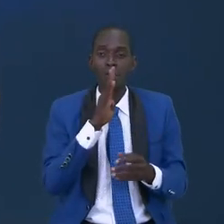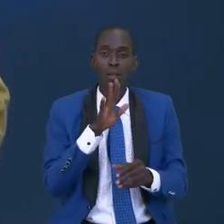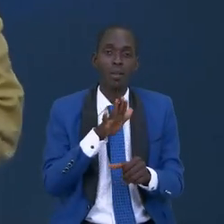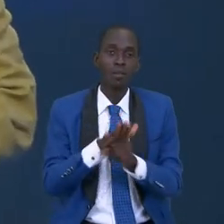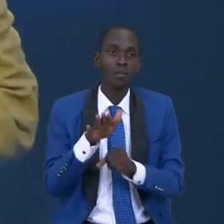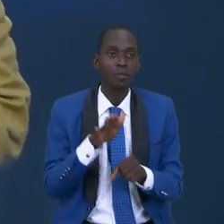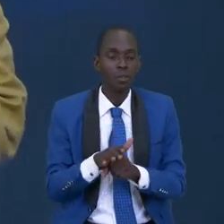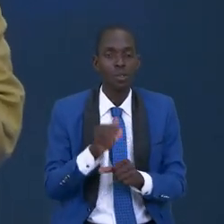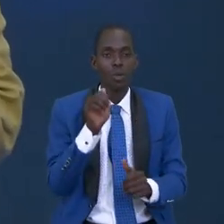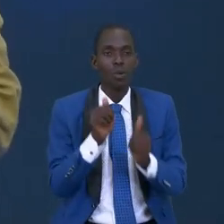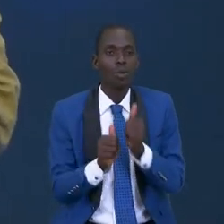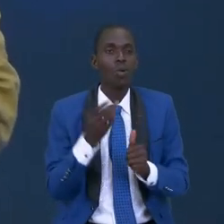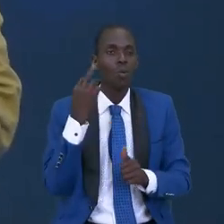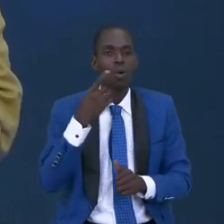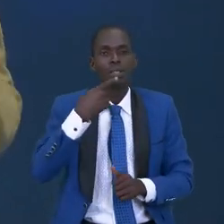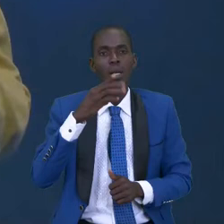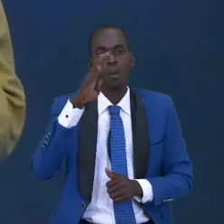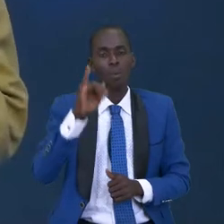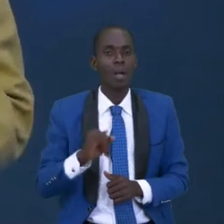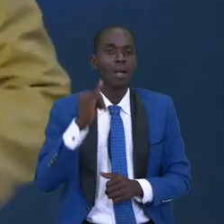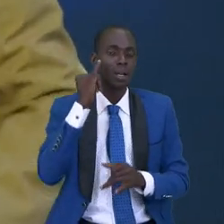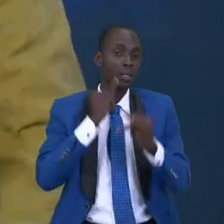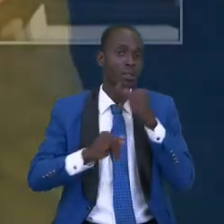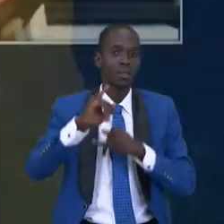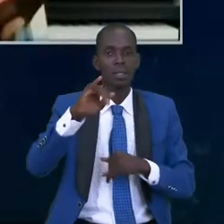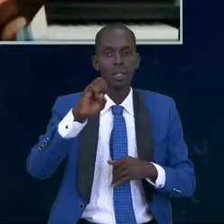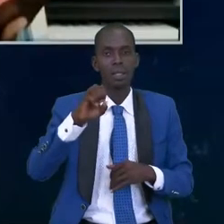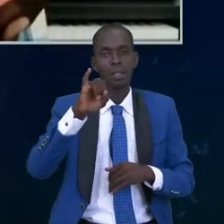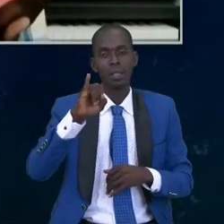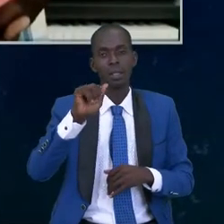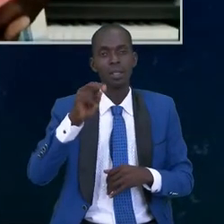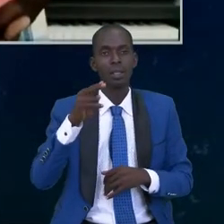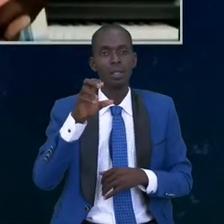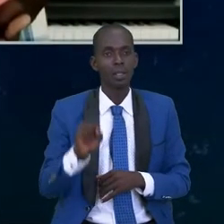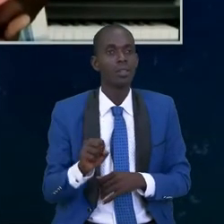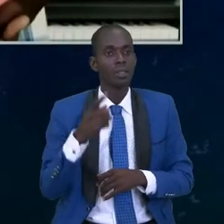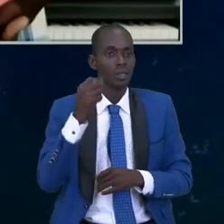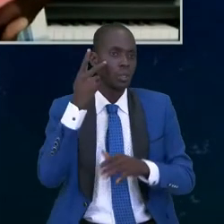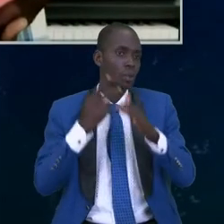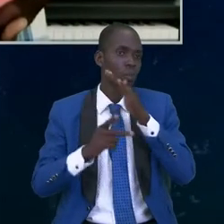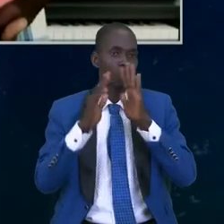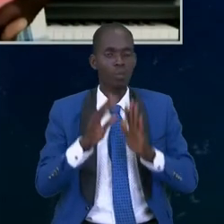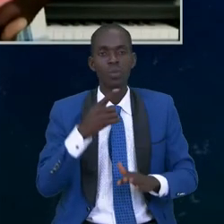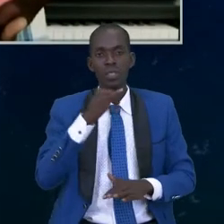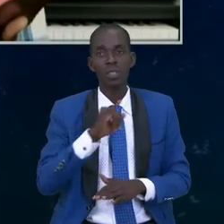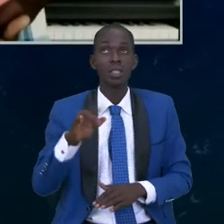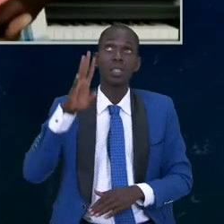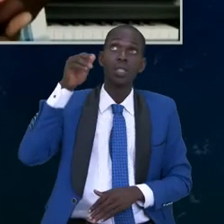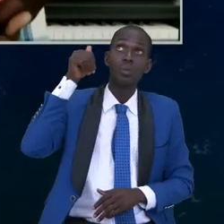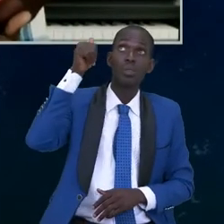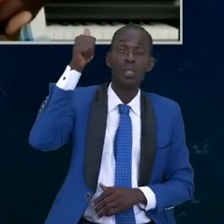was spoken by Isaiah the prophet, saying, himself took